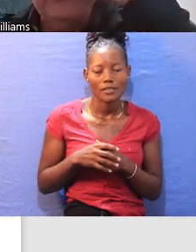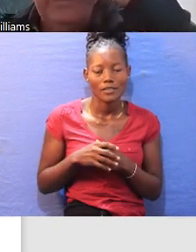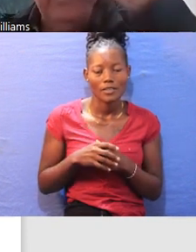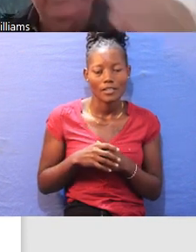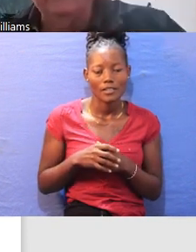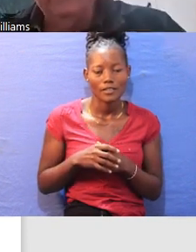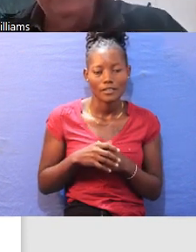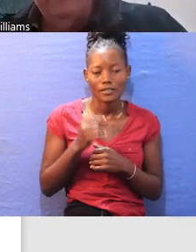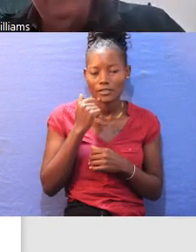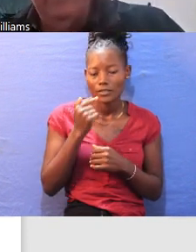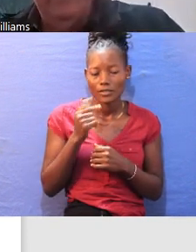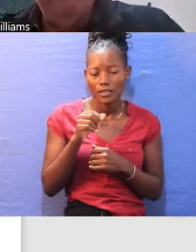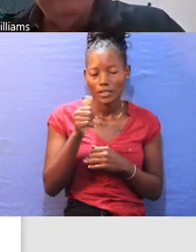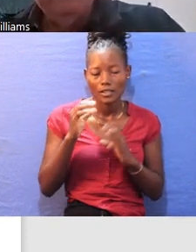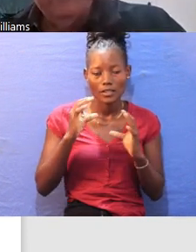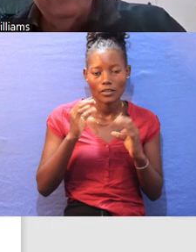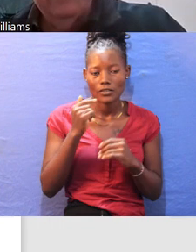coaches will say, well,